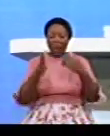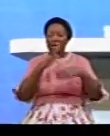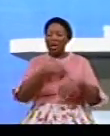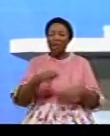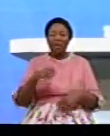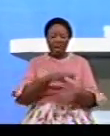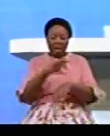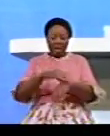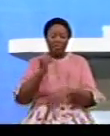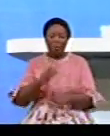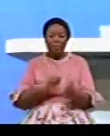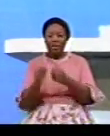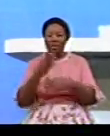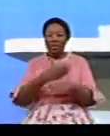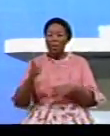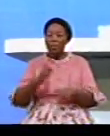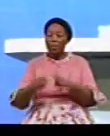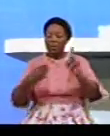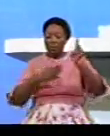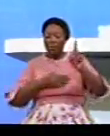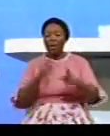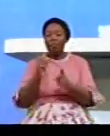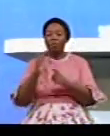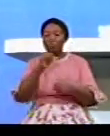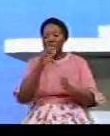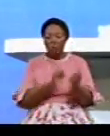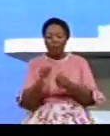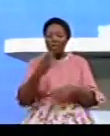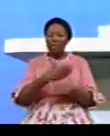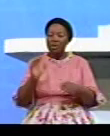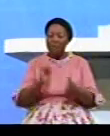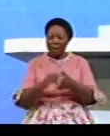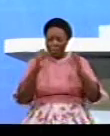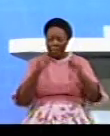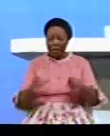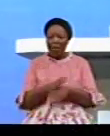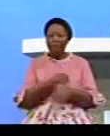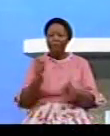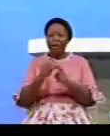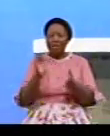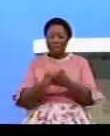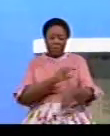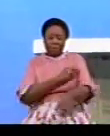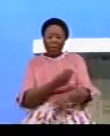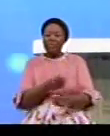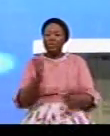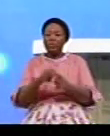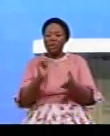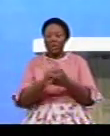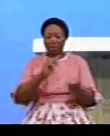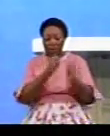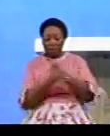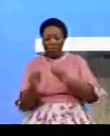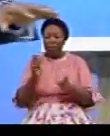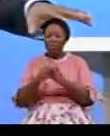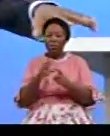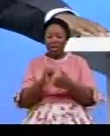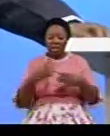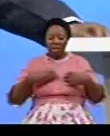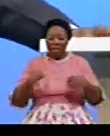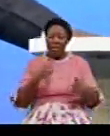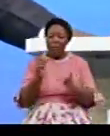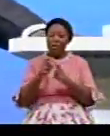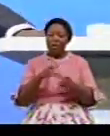rain in the time of the latter. We must ask. We ask for salvation at this